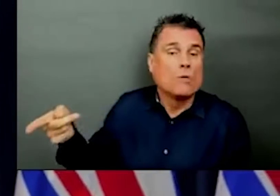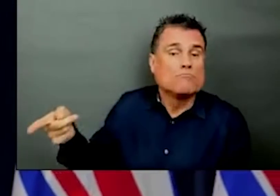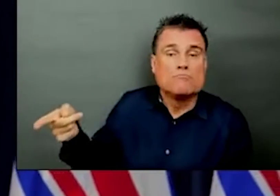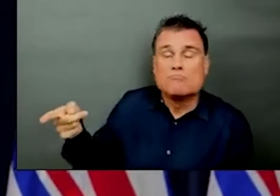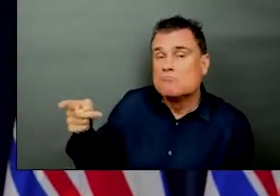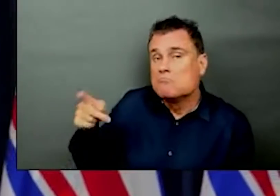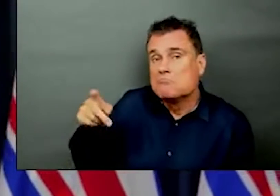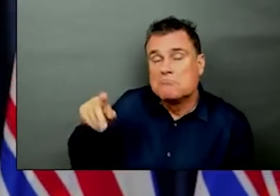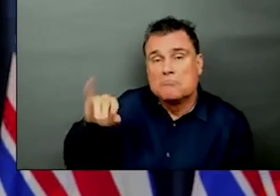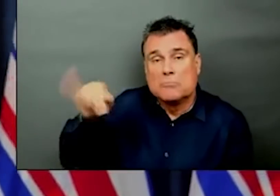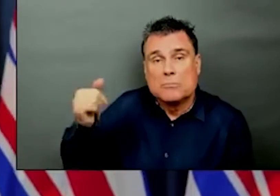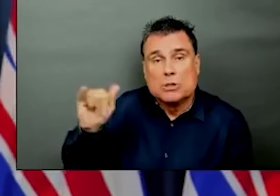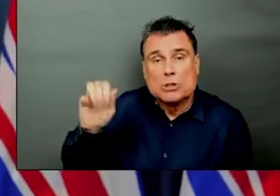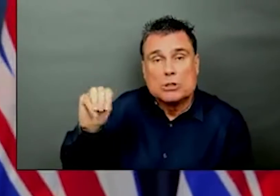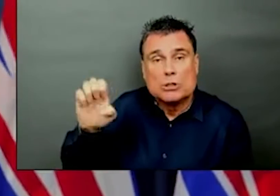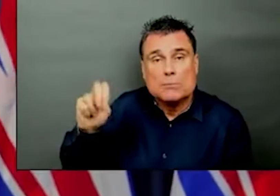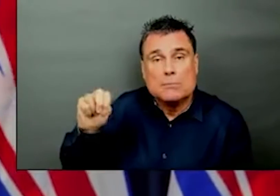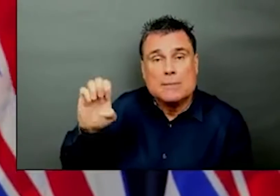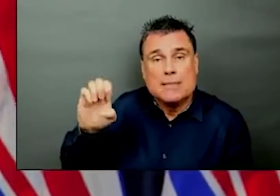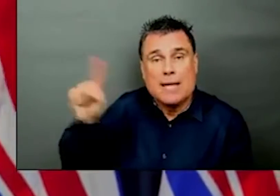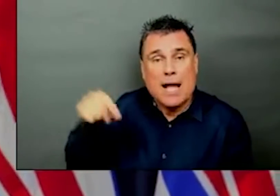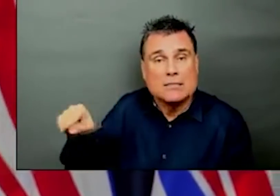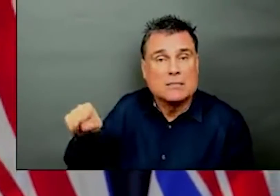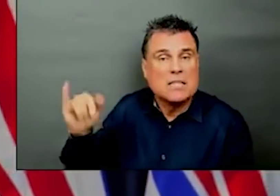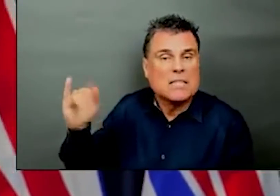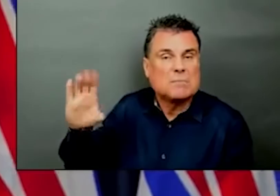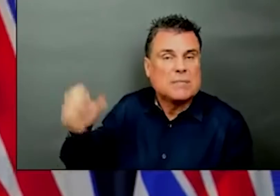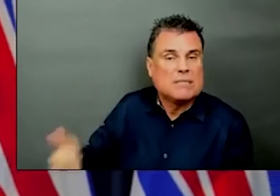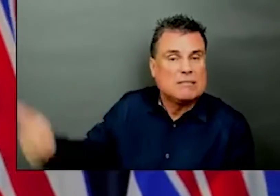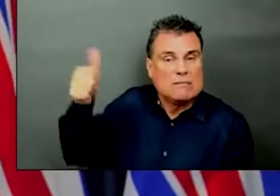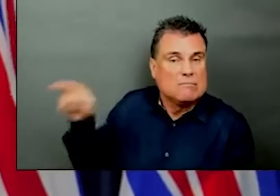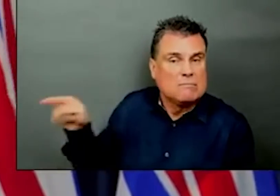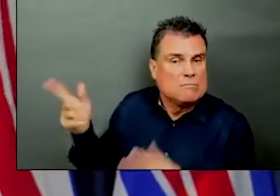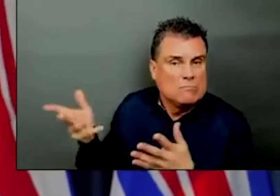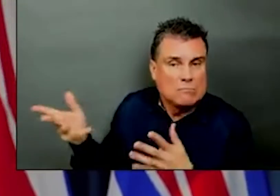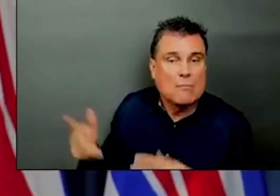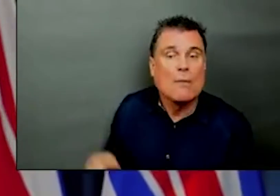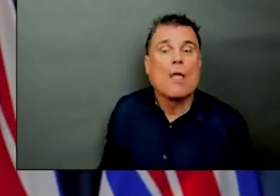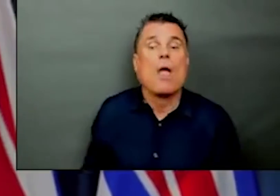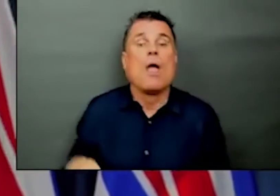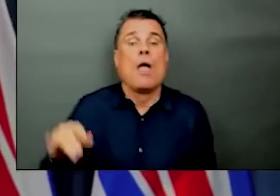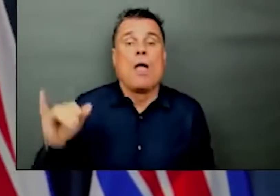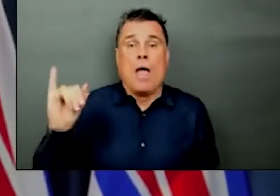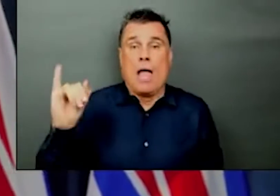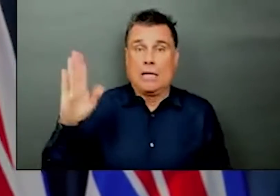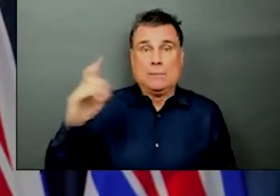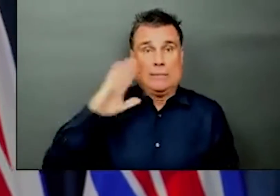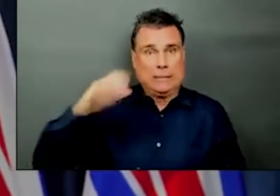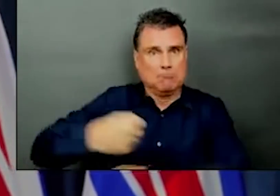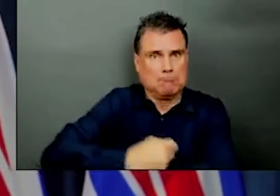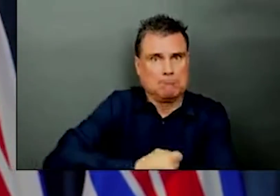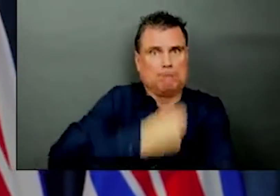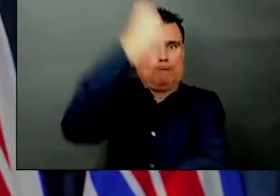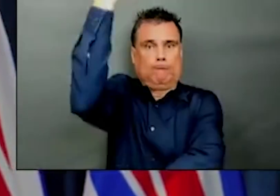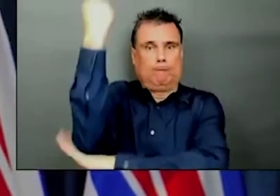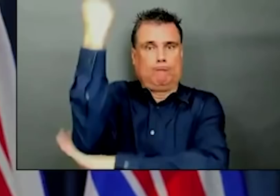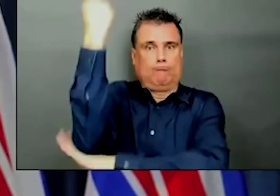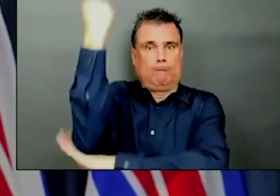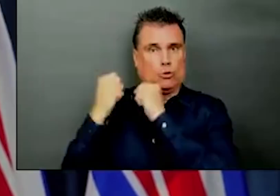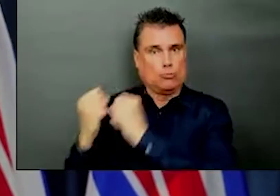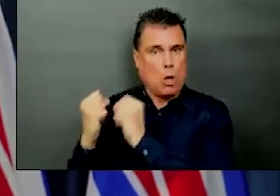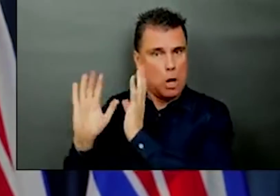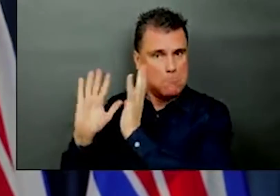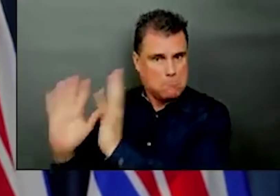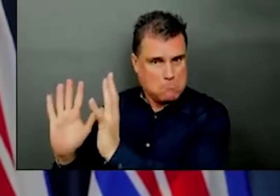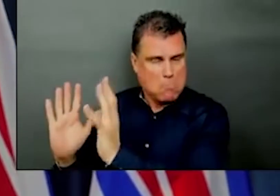but, as a sort of insurance for the insurer, why not put the money back in and save it in case there's another dumpster fire? Is there sort of, playing